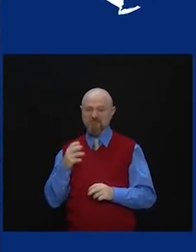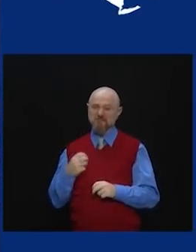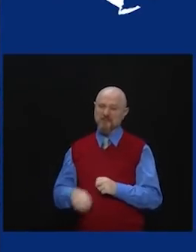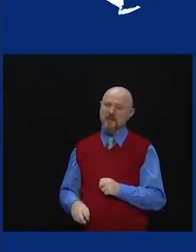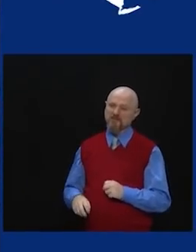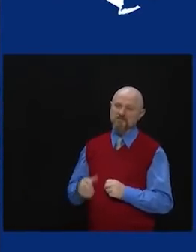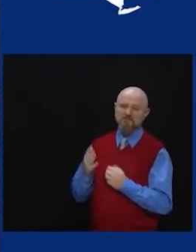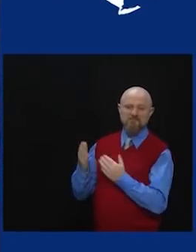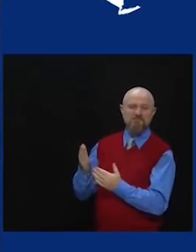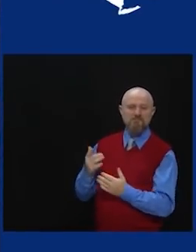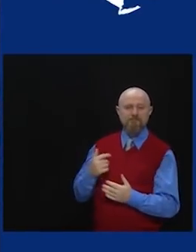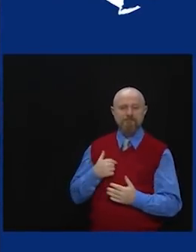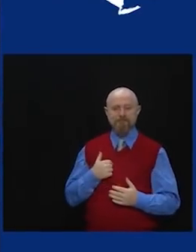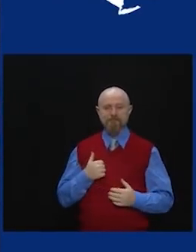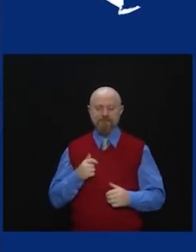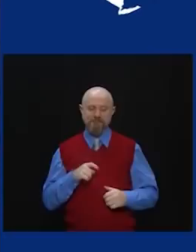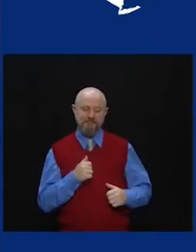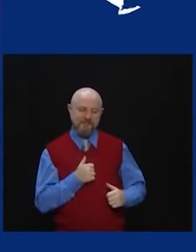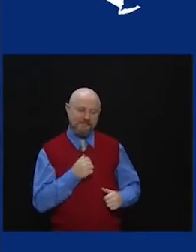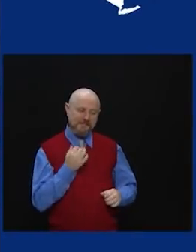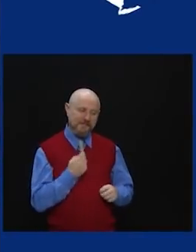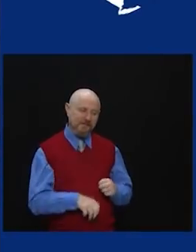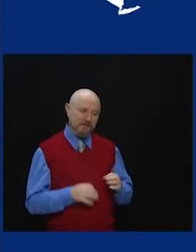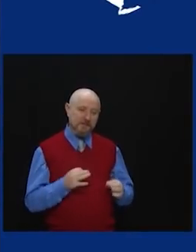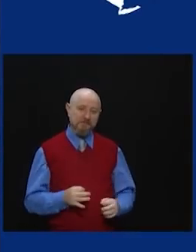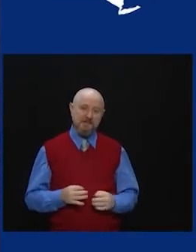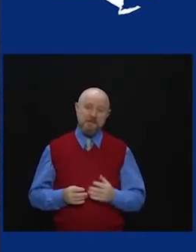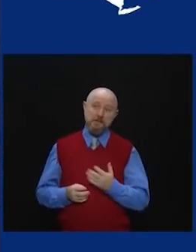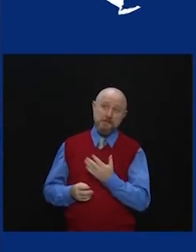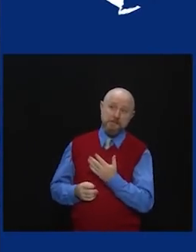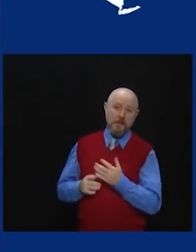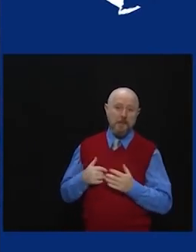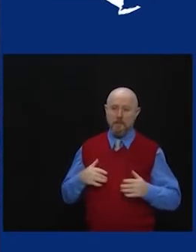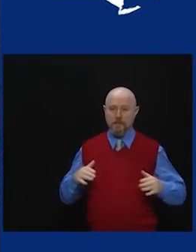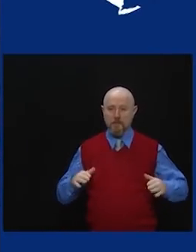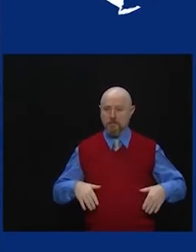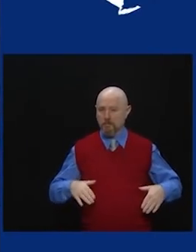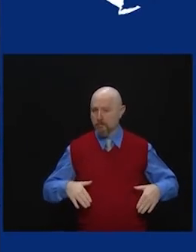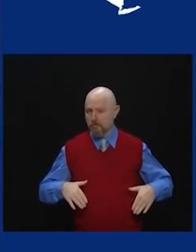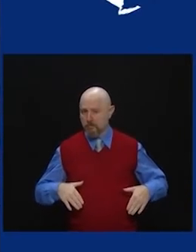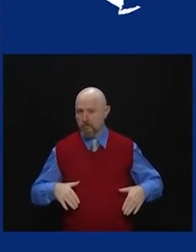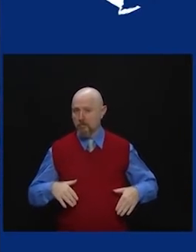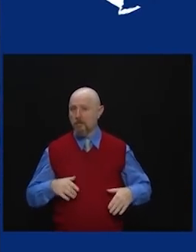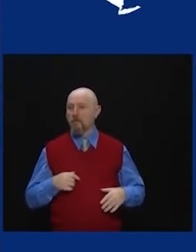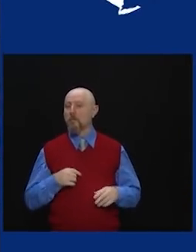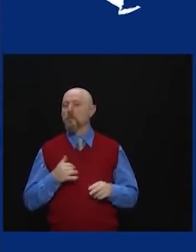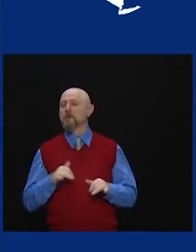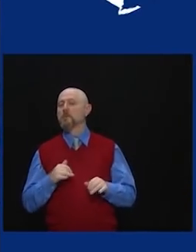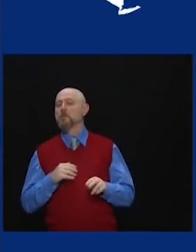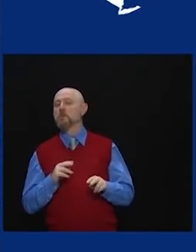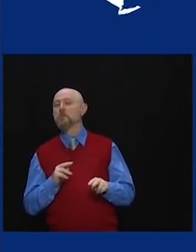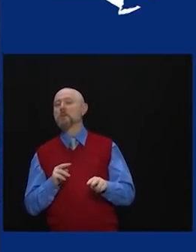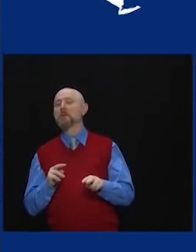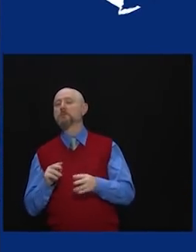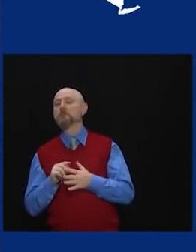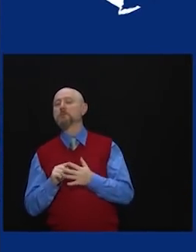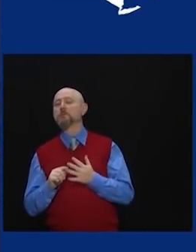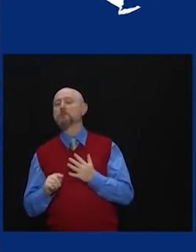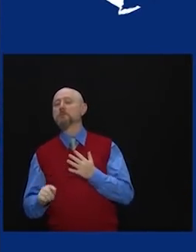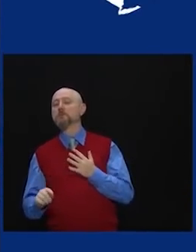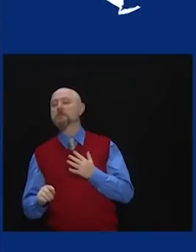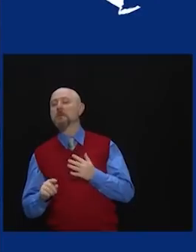there. And we're watching the data. And my overarching goal